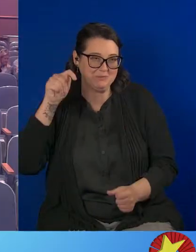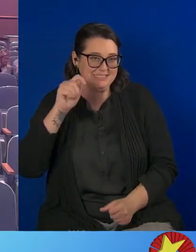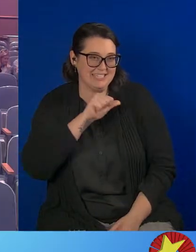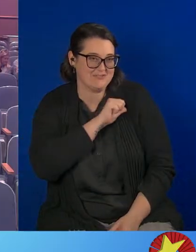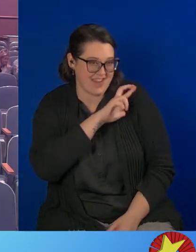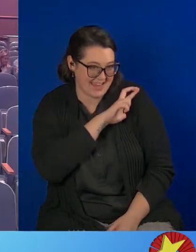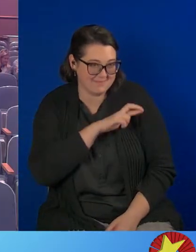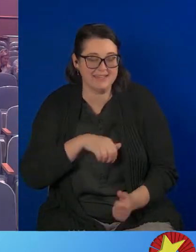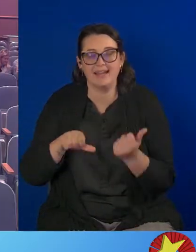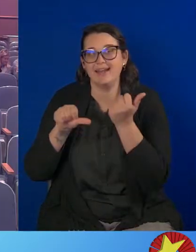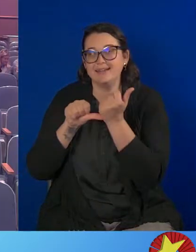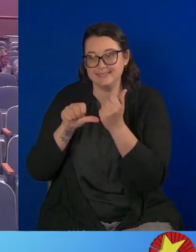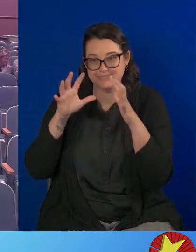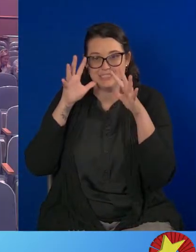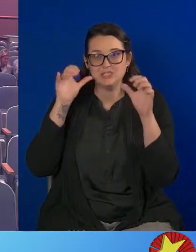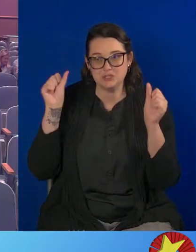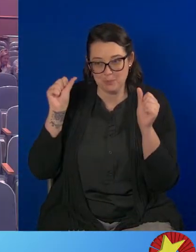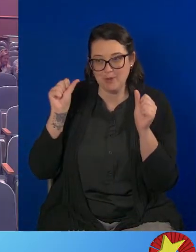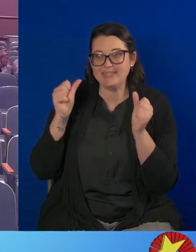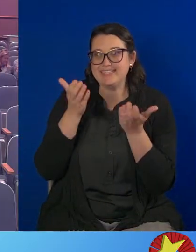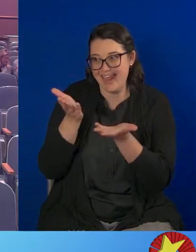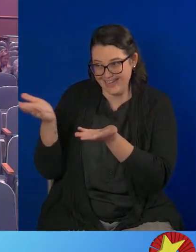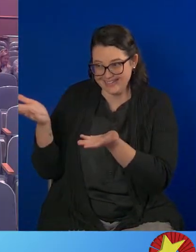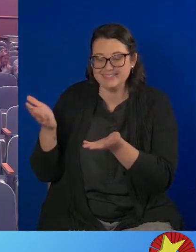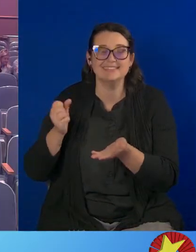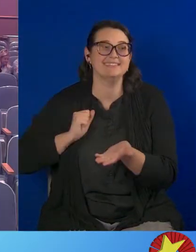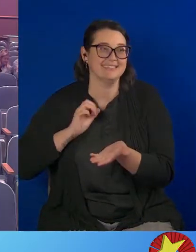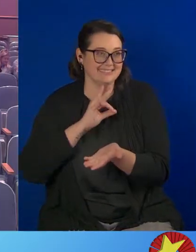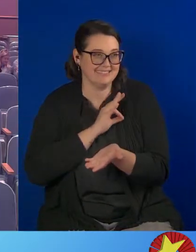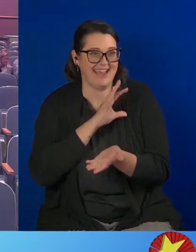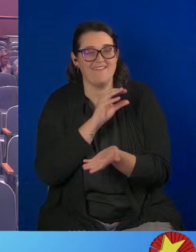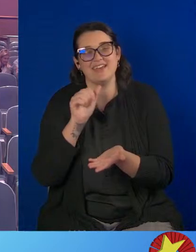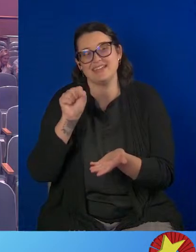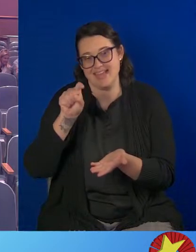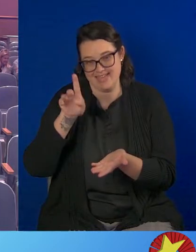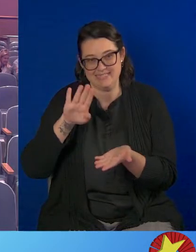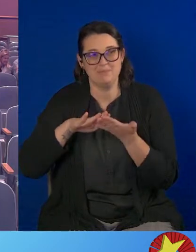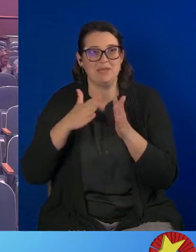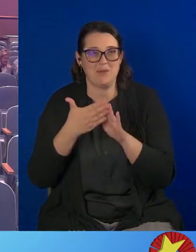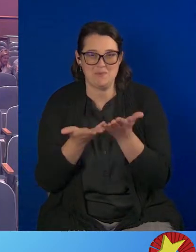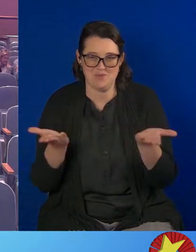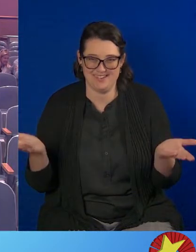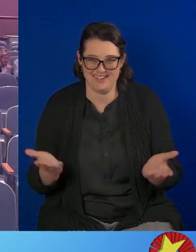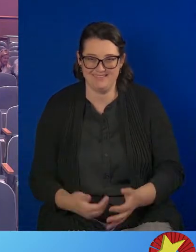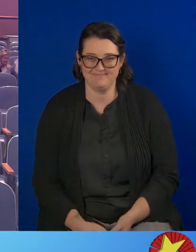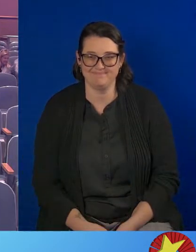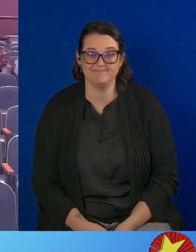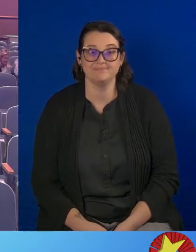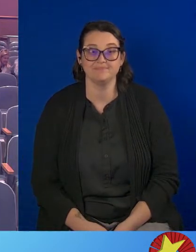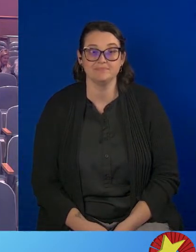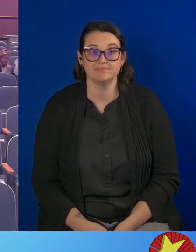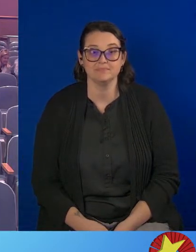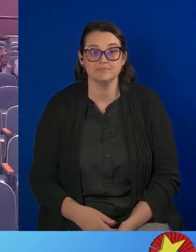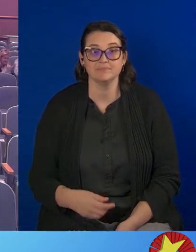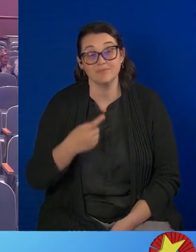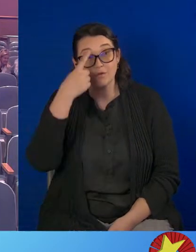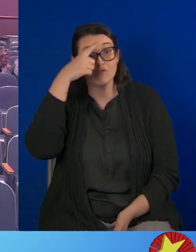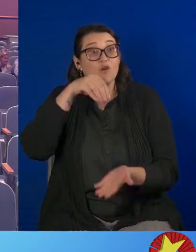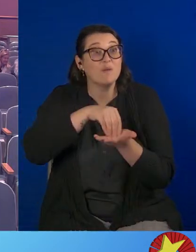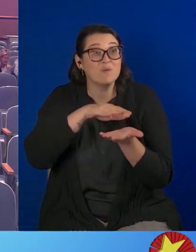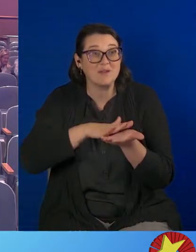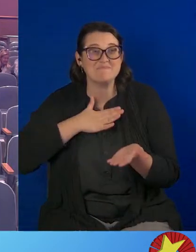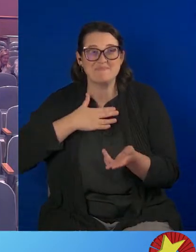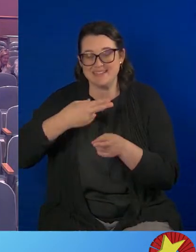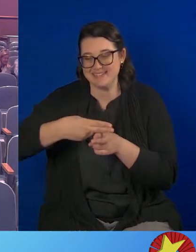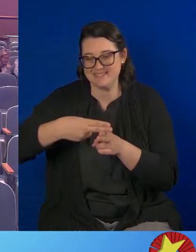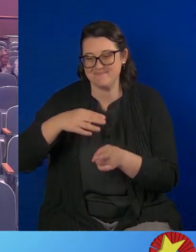Assistant Superintendents, staff members, and members of the ASDB community. For the record, my name is Maria Murphy. I